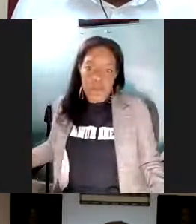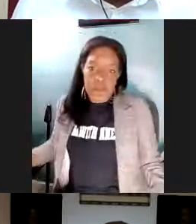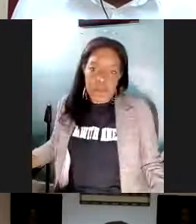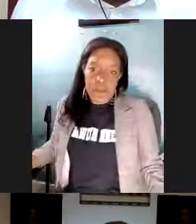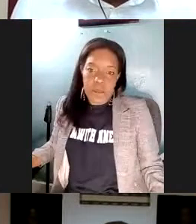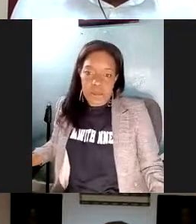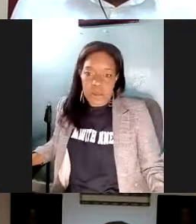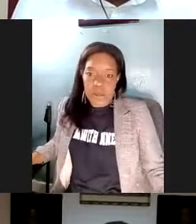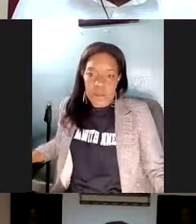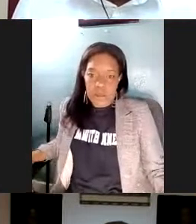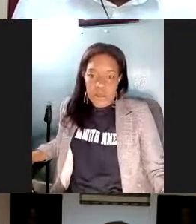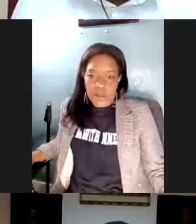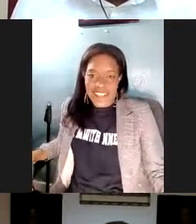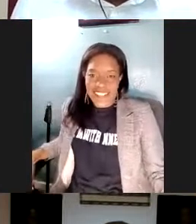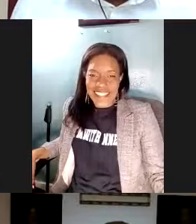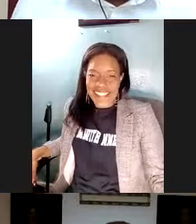Okay, we need some theme music here.